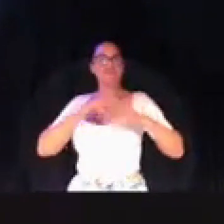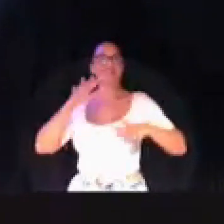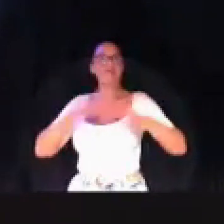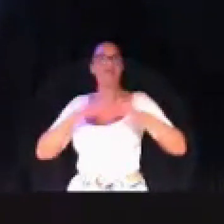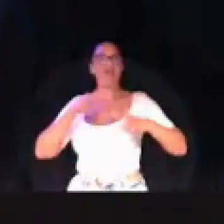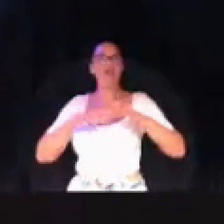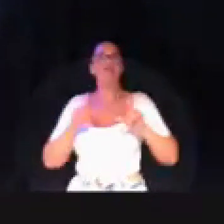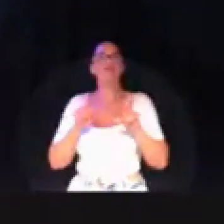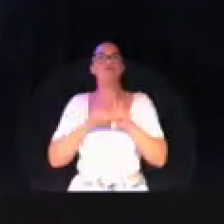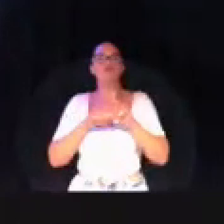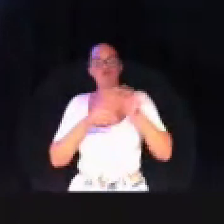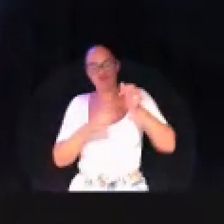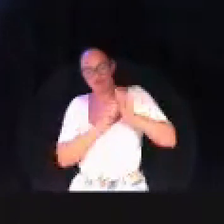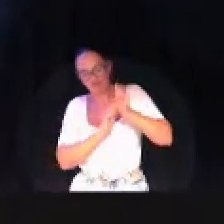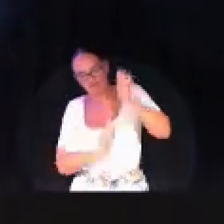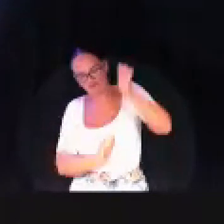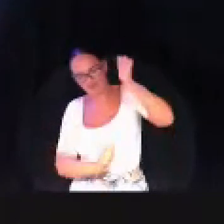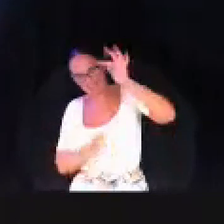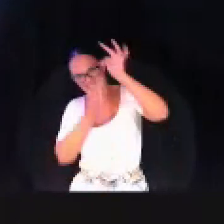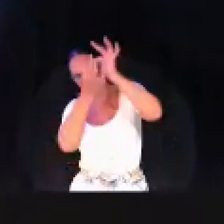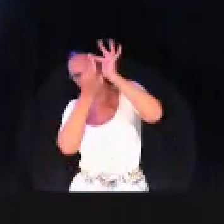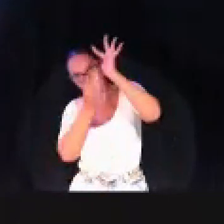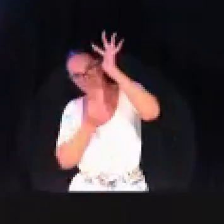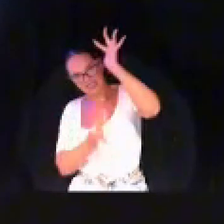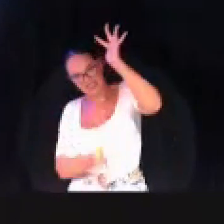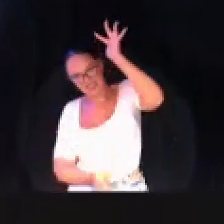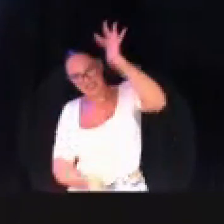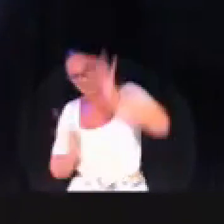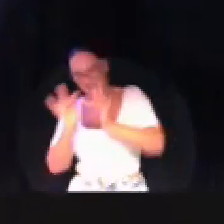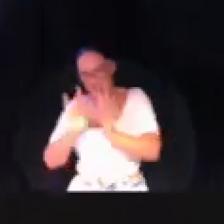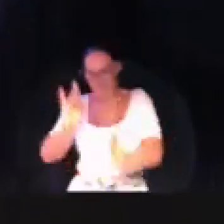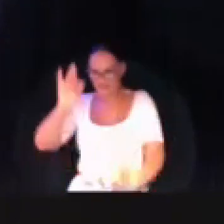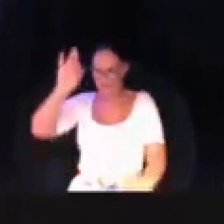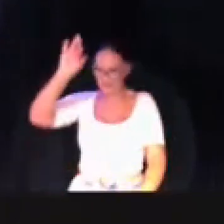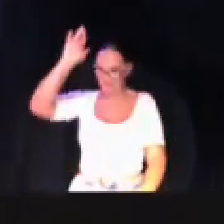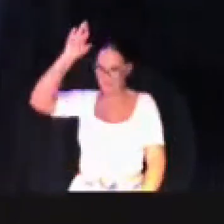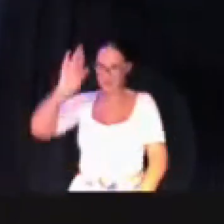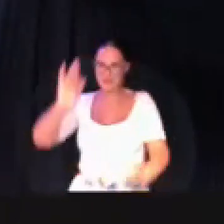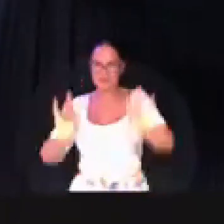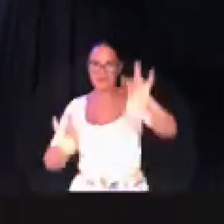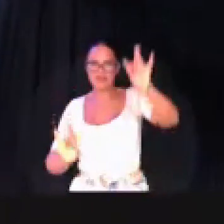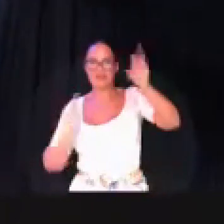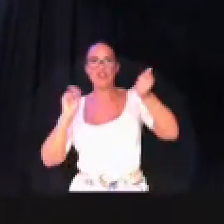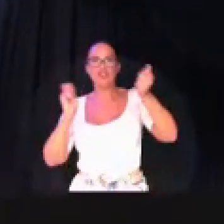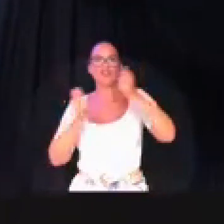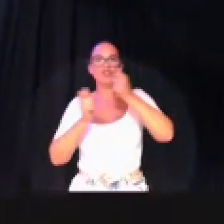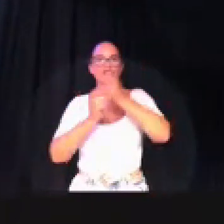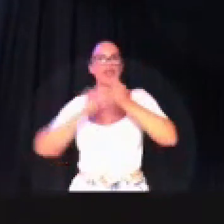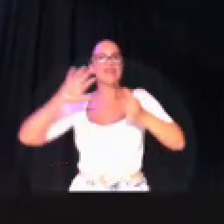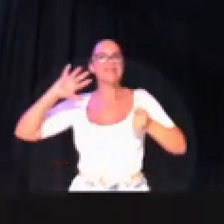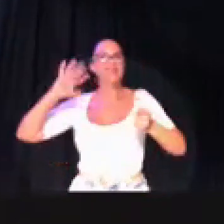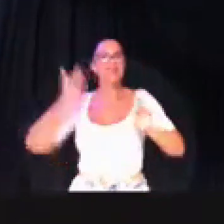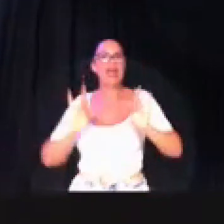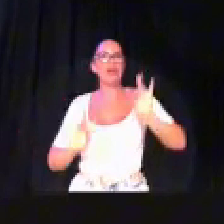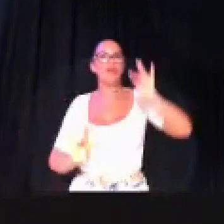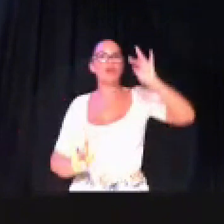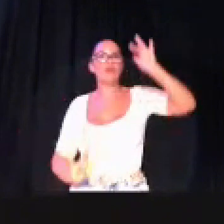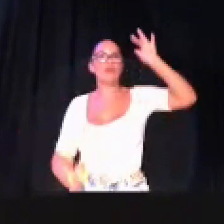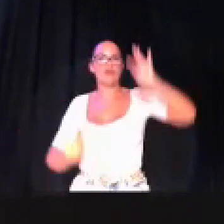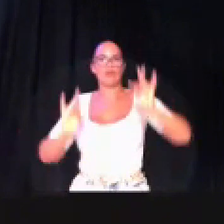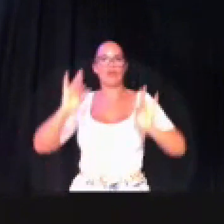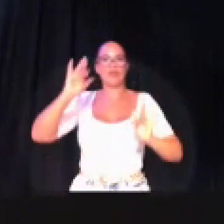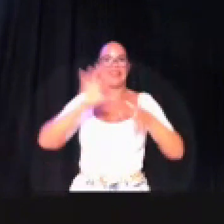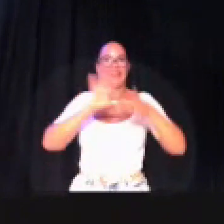stretch sensors that change resistance as Hollie stretches them from between her feet and her hands and neck.